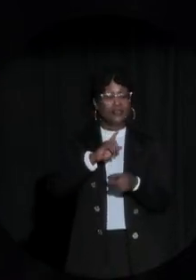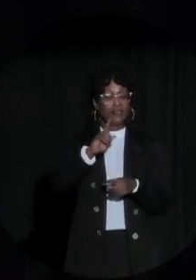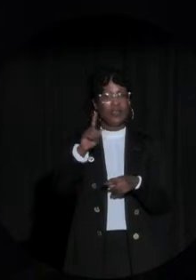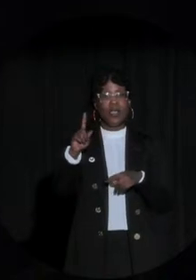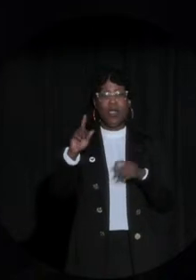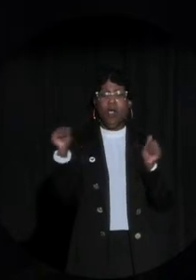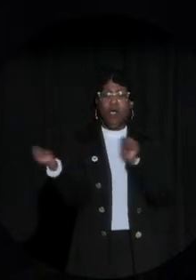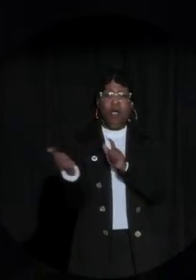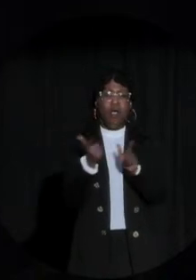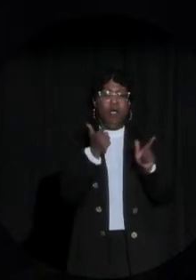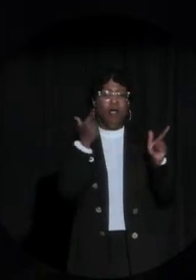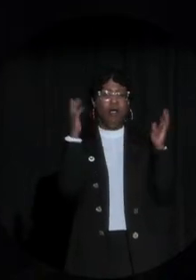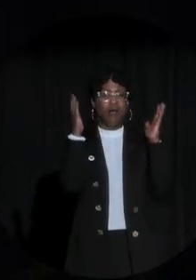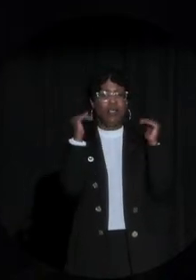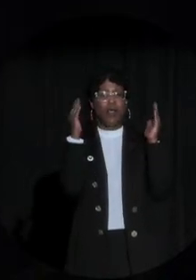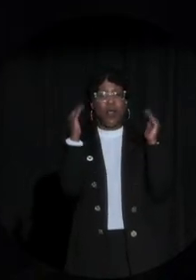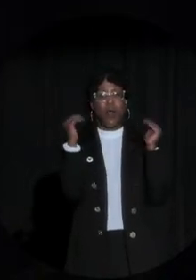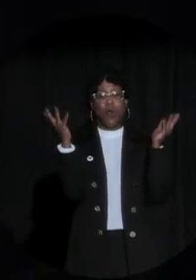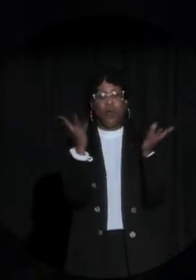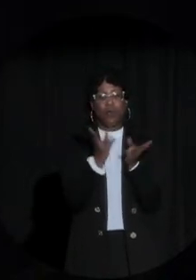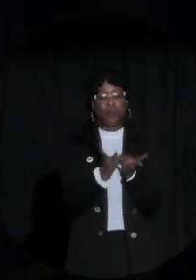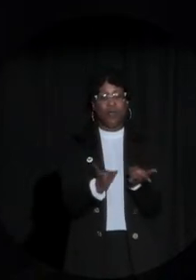was